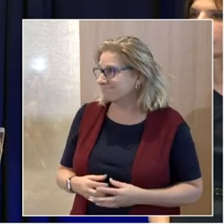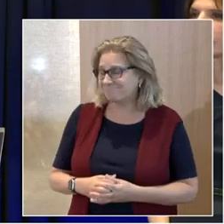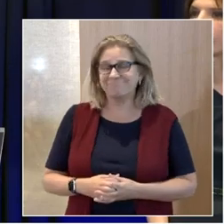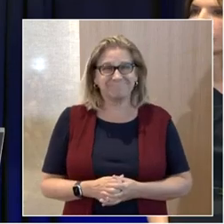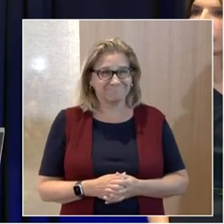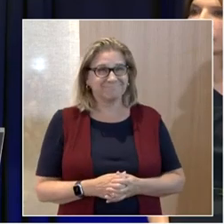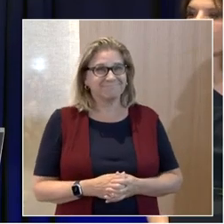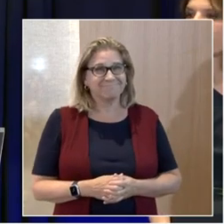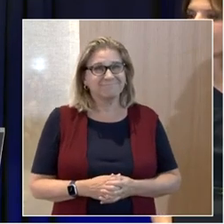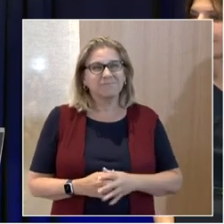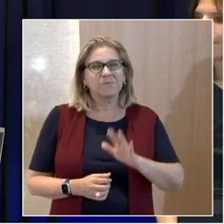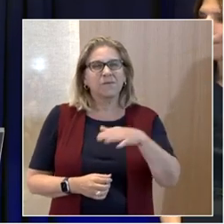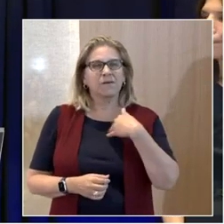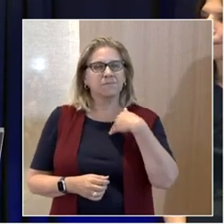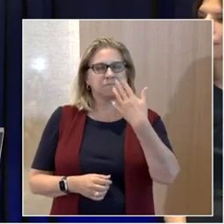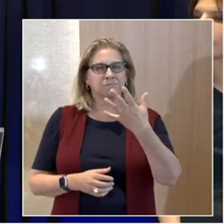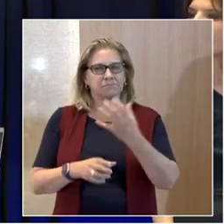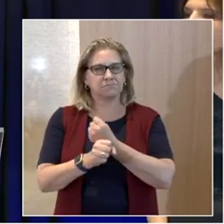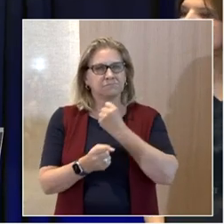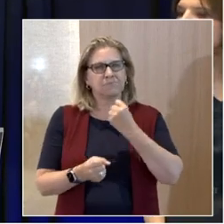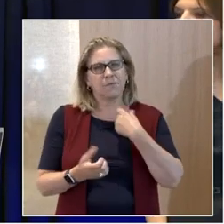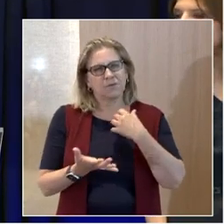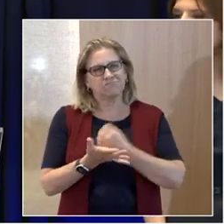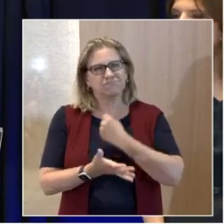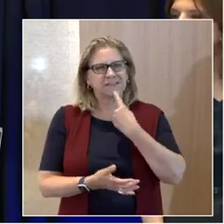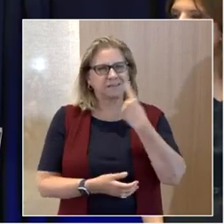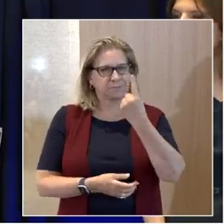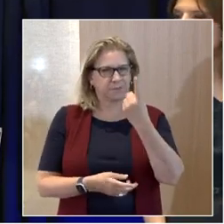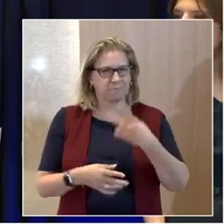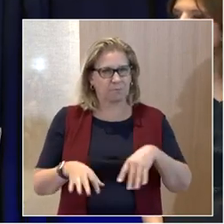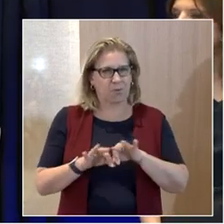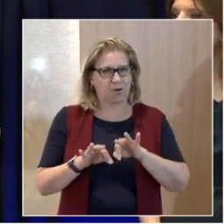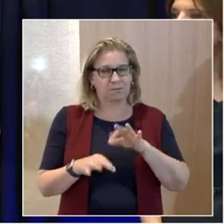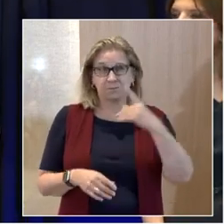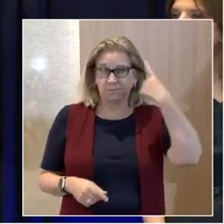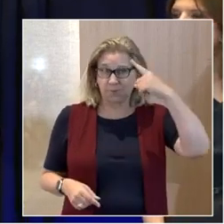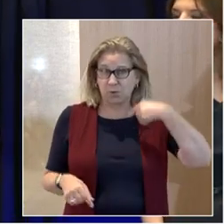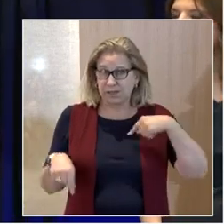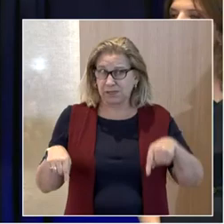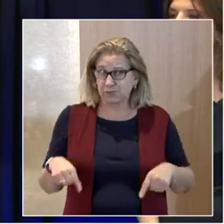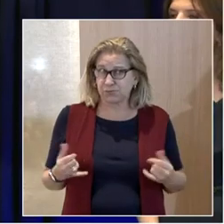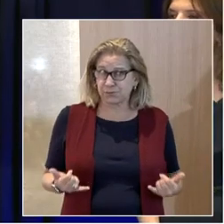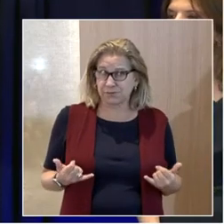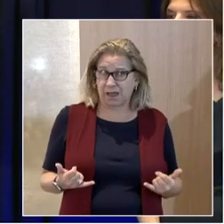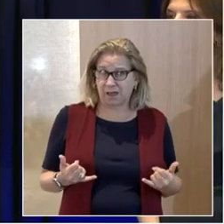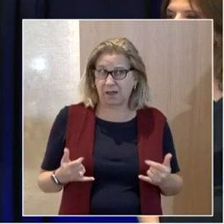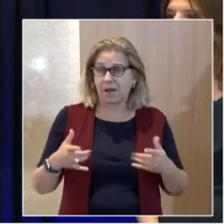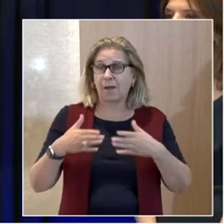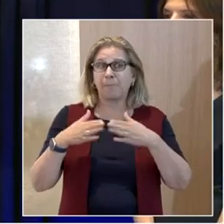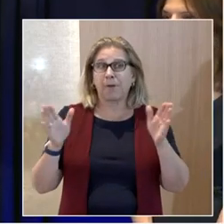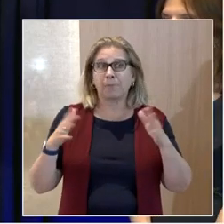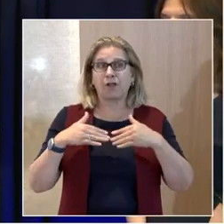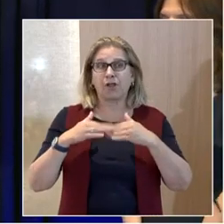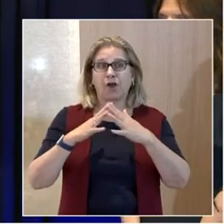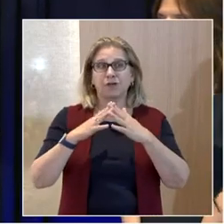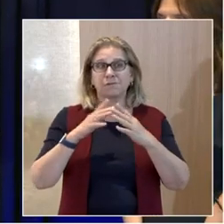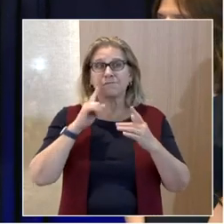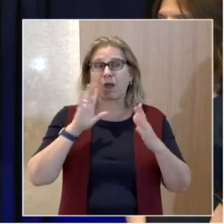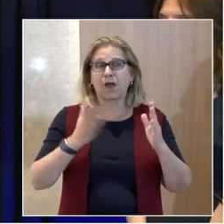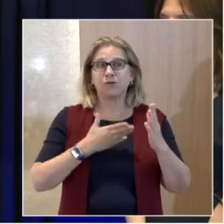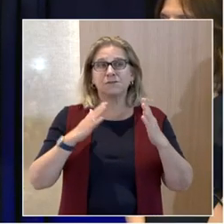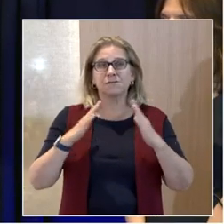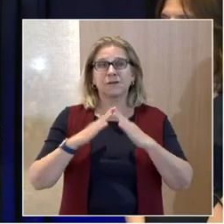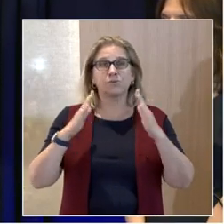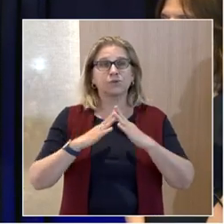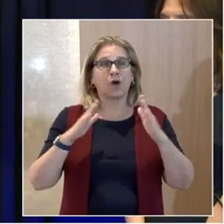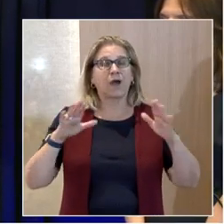important. We're here for a purpose. So this is the public launch of the Downtown Action Plan. And obviously, we